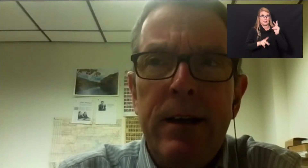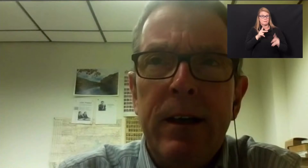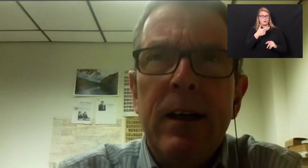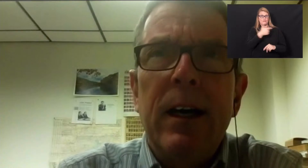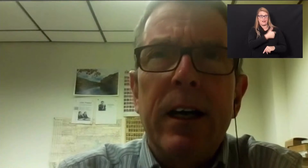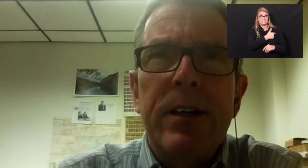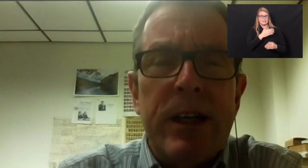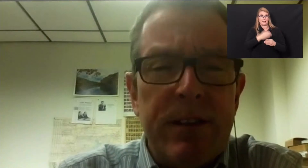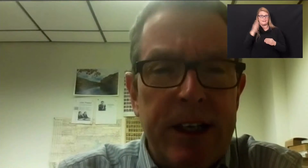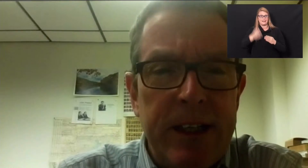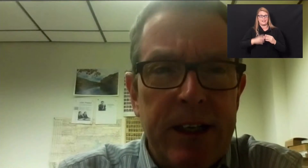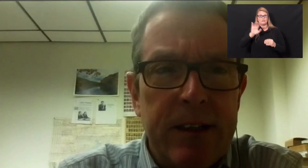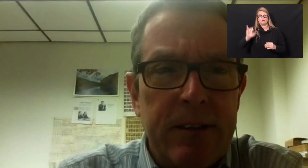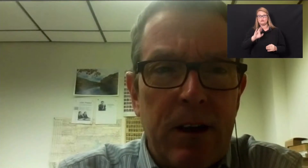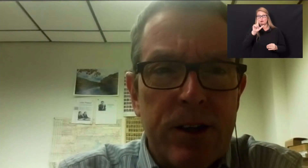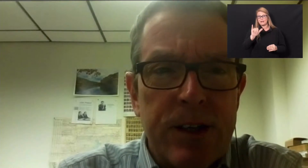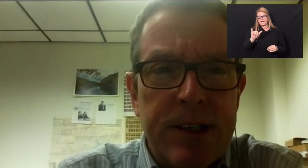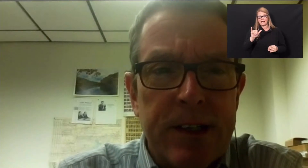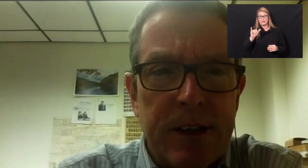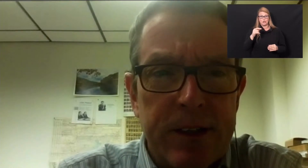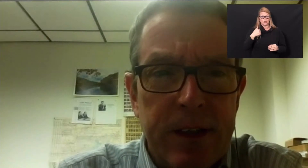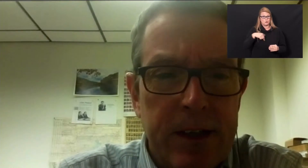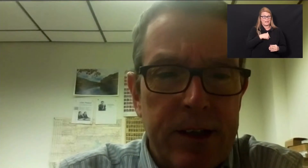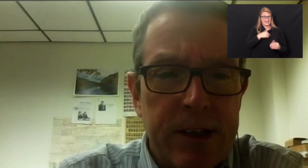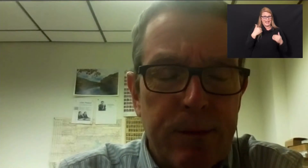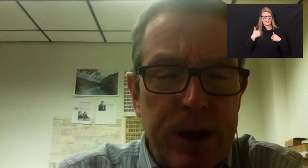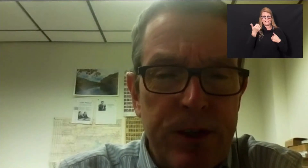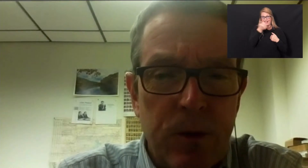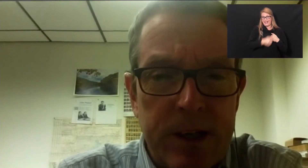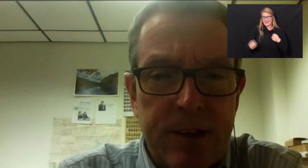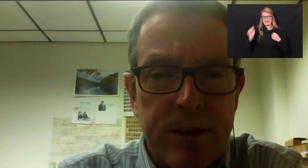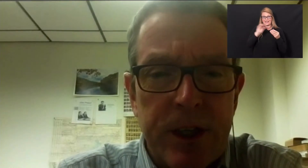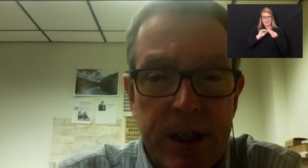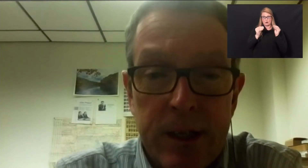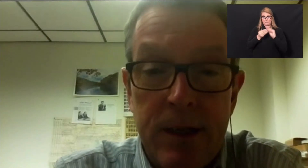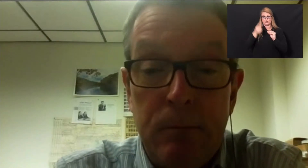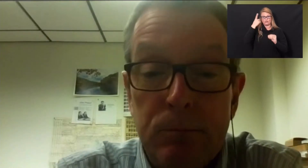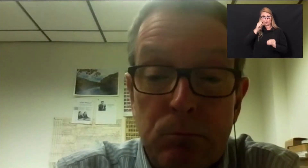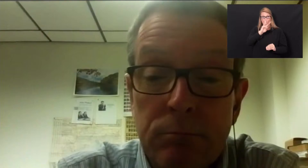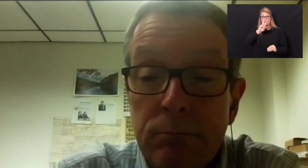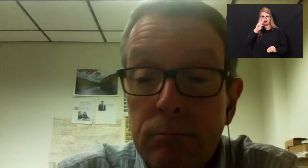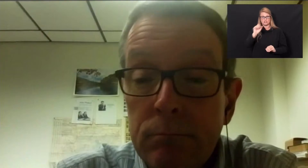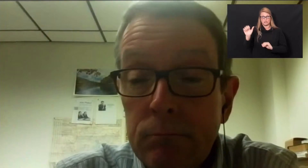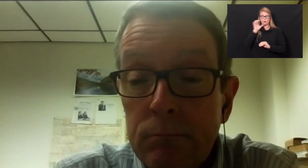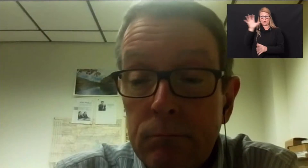July. Do we have any logistics on distribution to West Virginia?